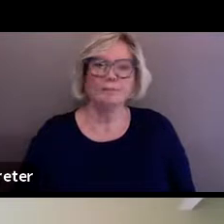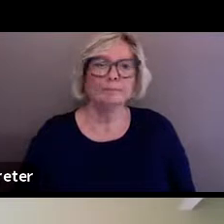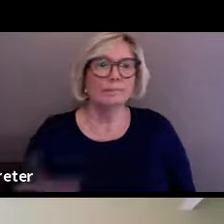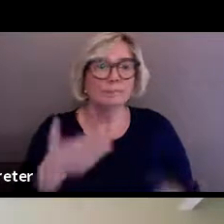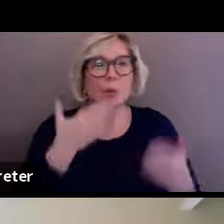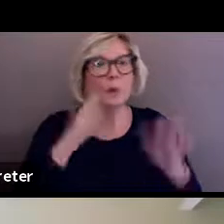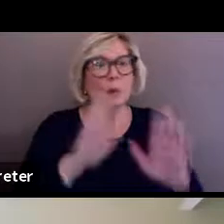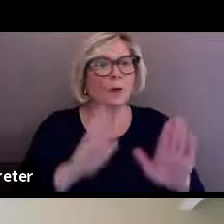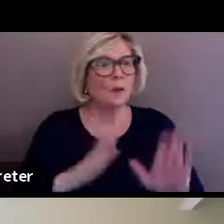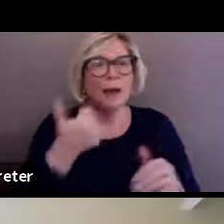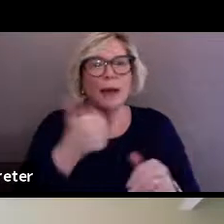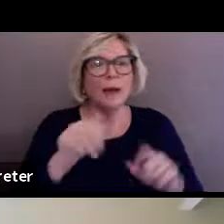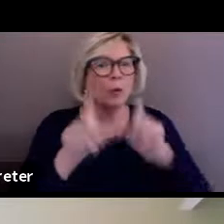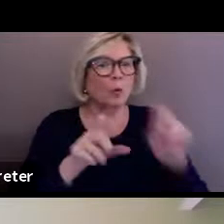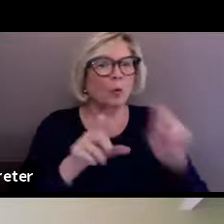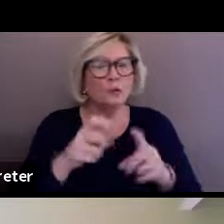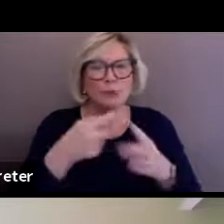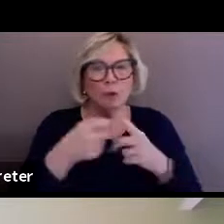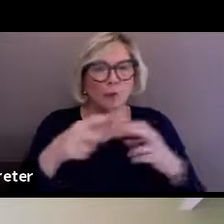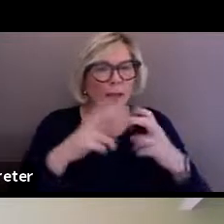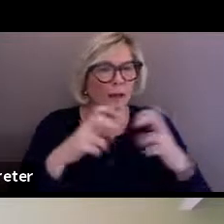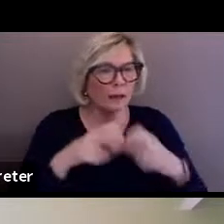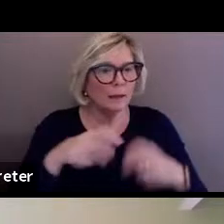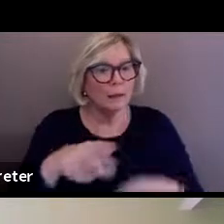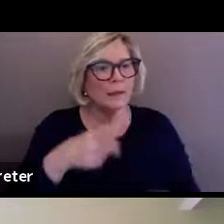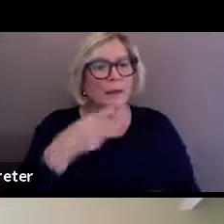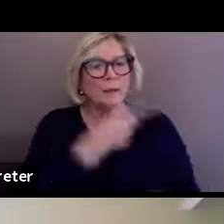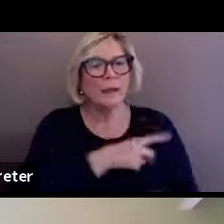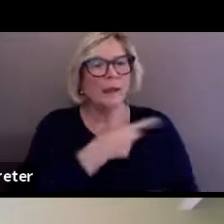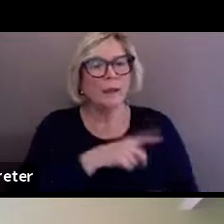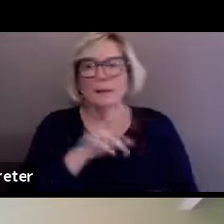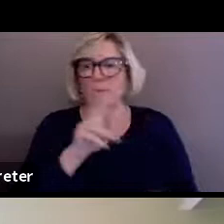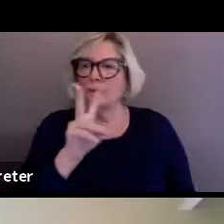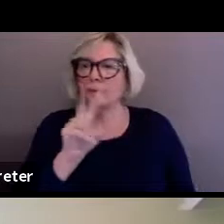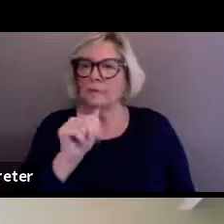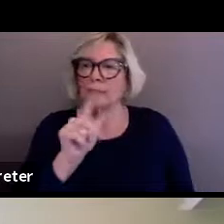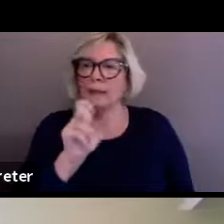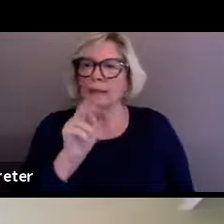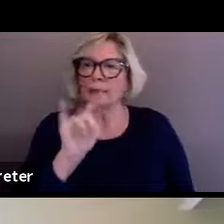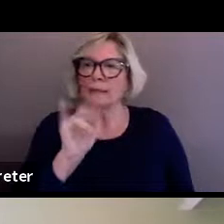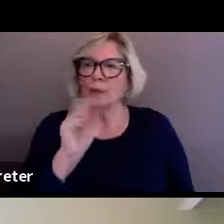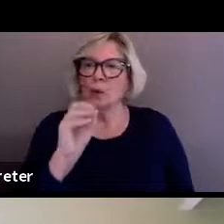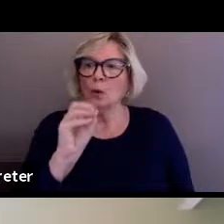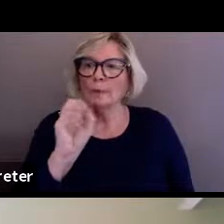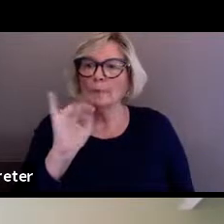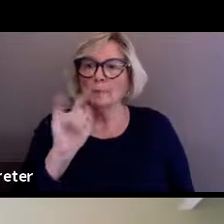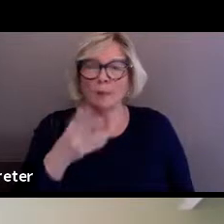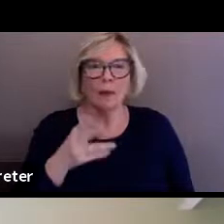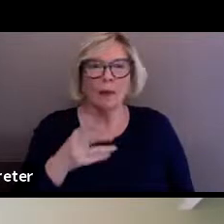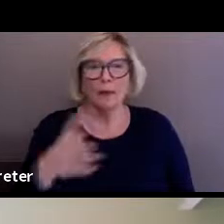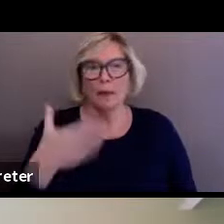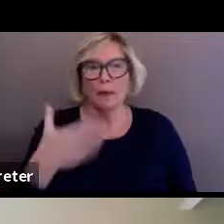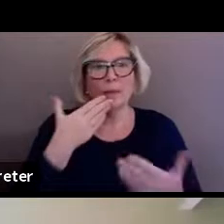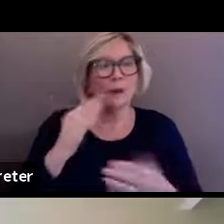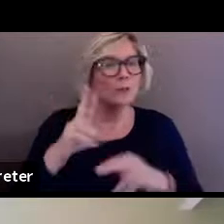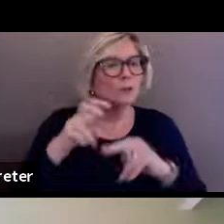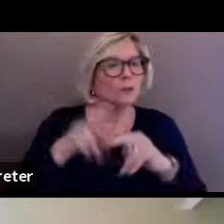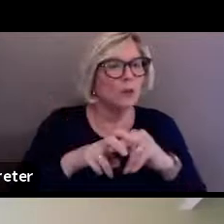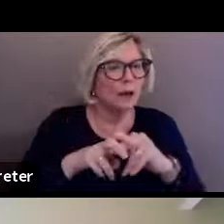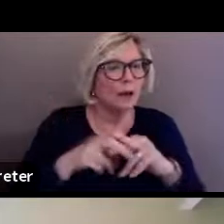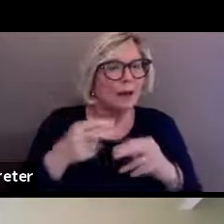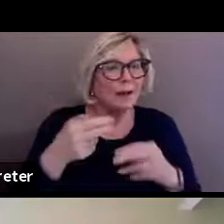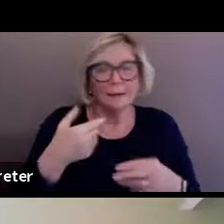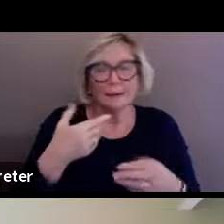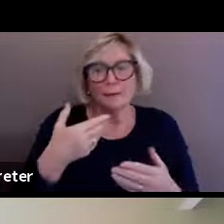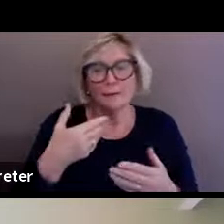analyst from the committee? Delegate Valentino Smith. Thank you, Mr. Chair. Just a quick question. I may have missed